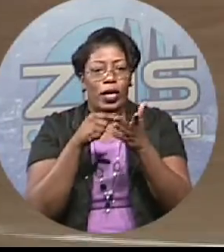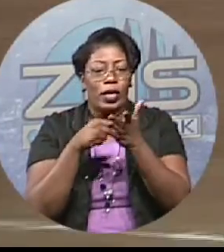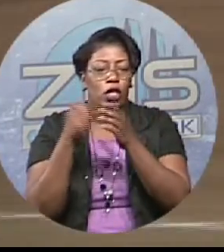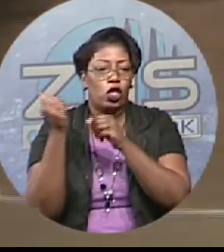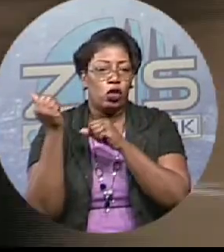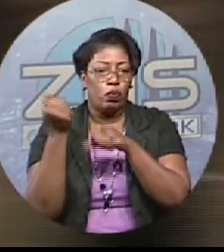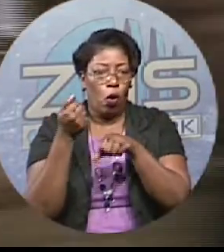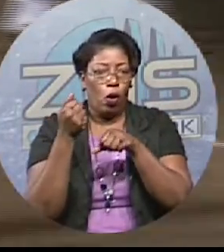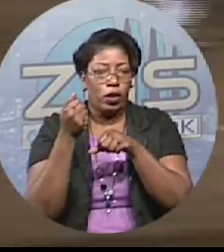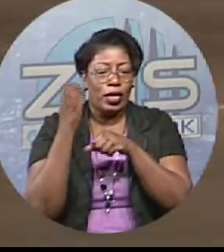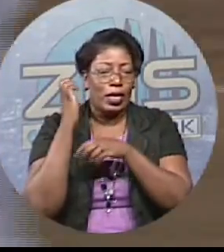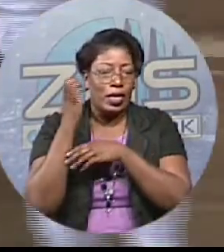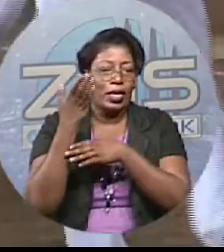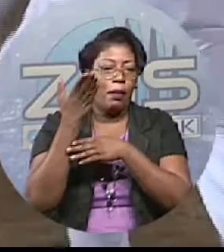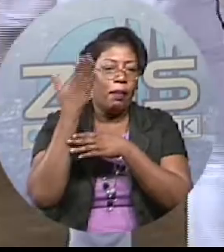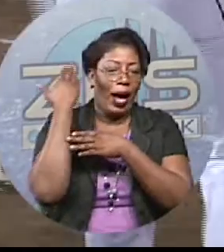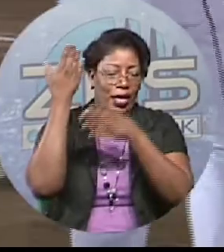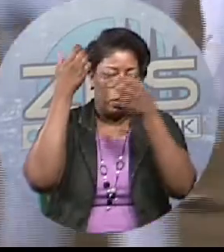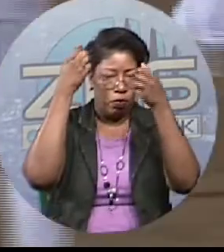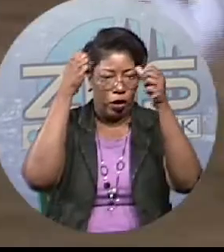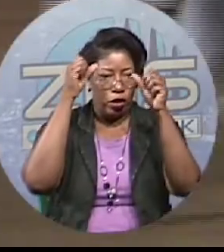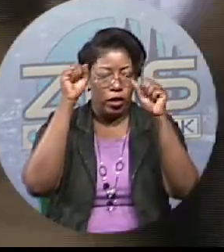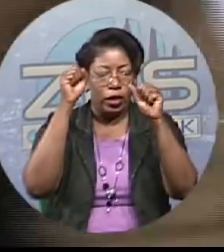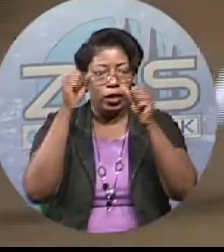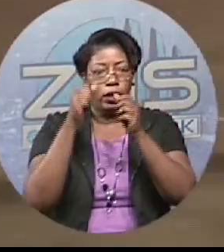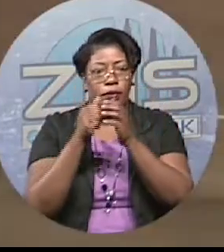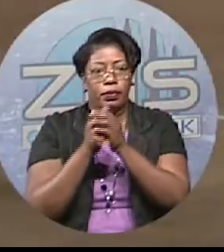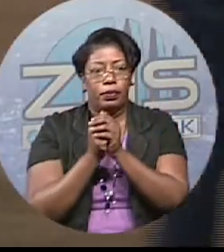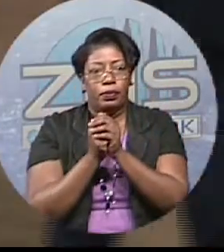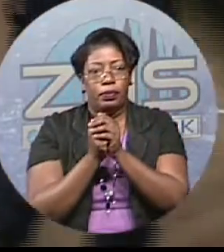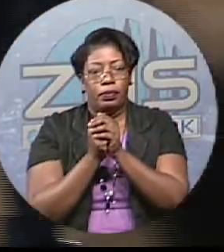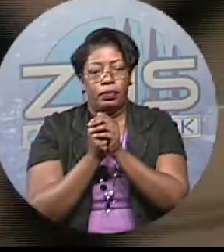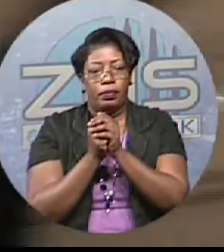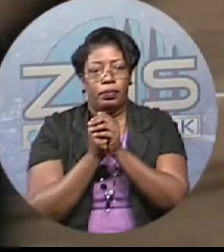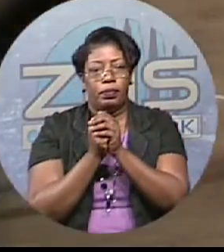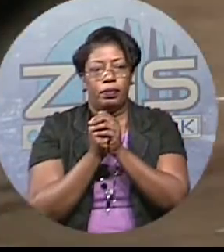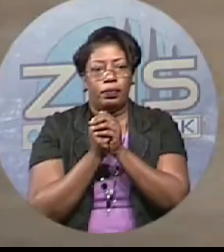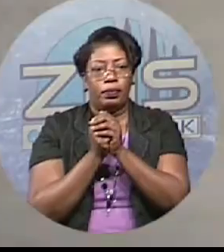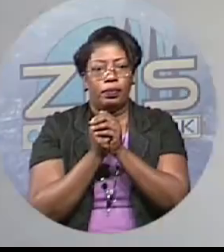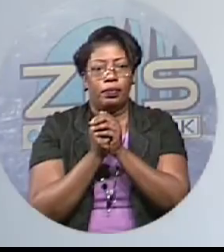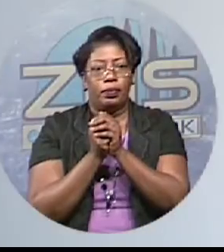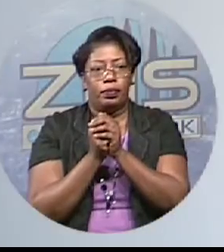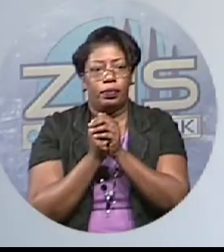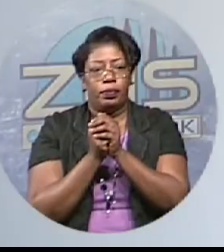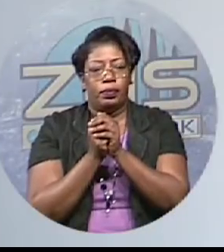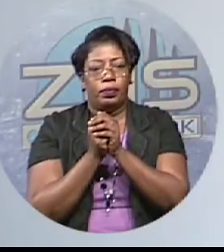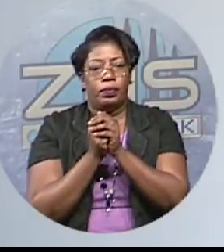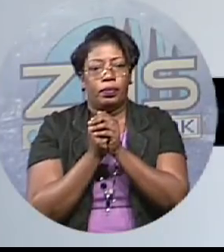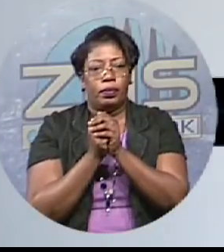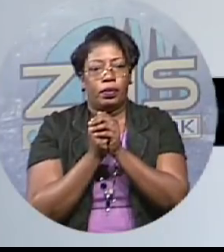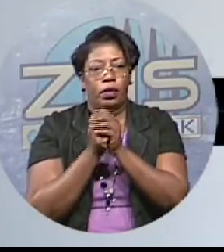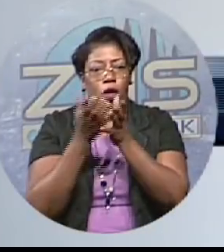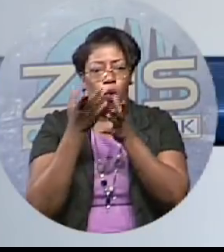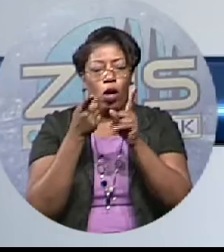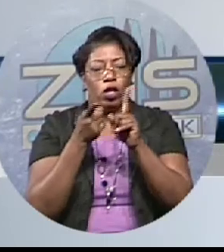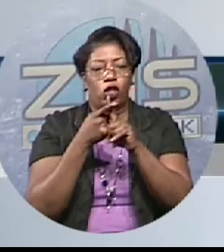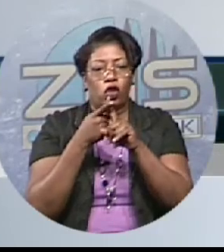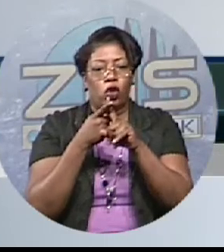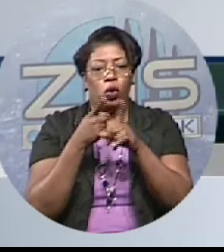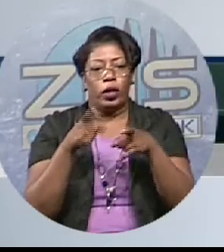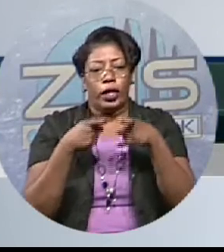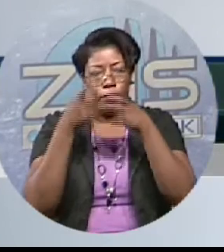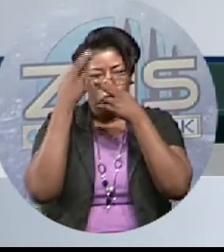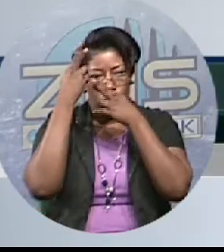is the immediate past president of the association. I want to pay respect and